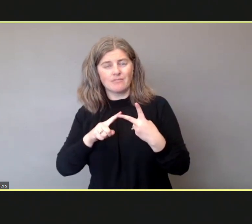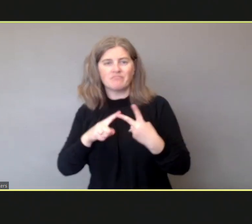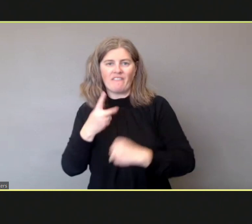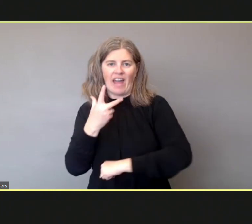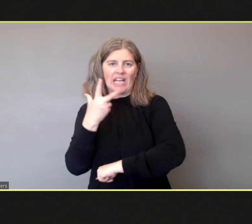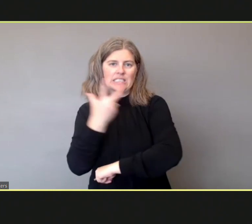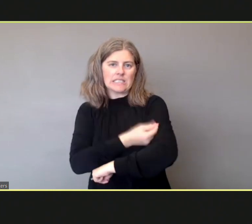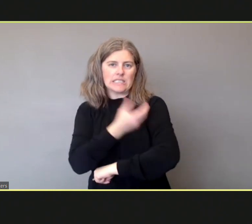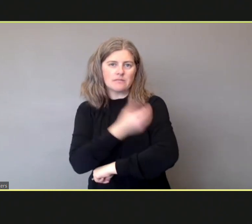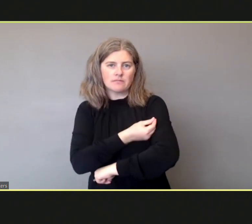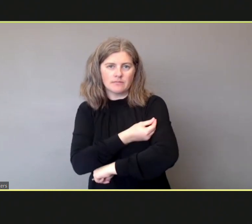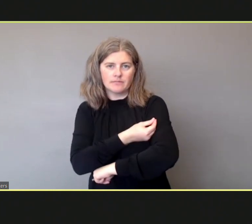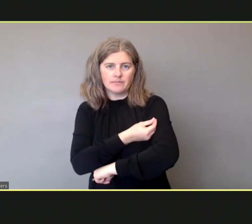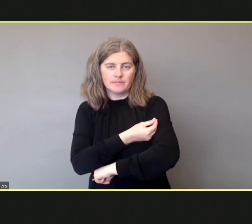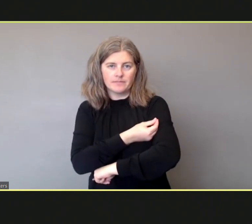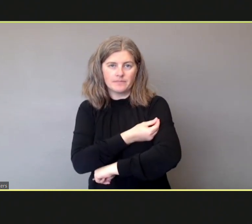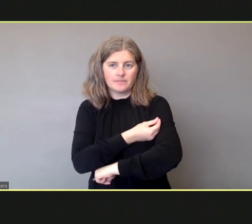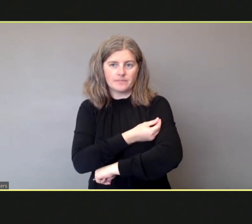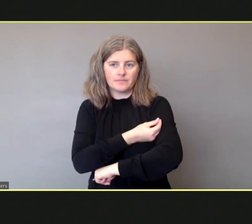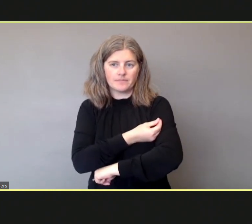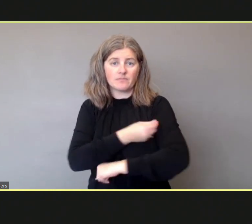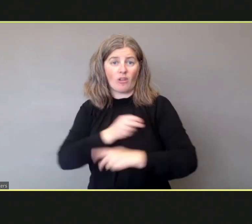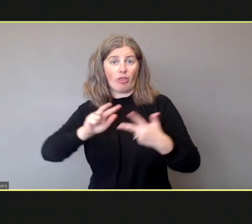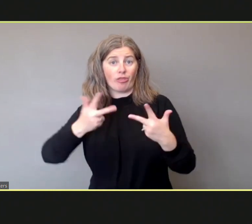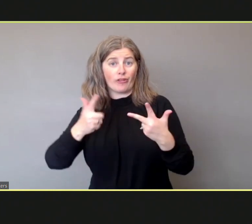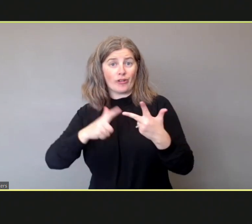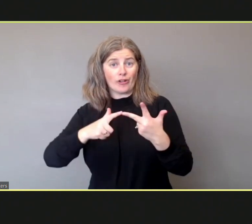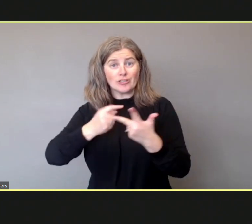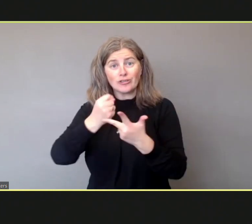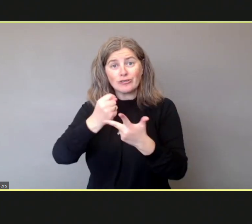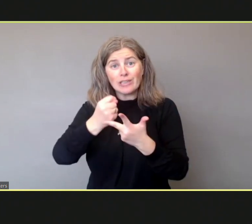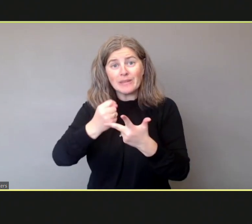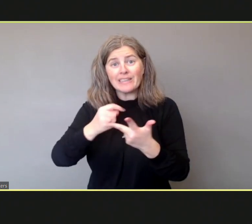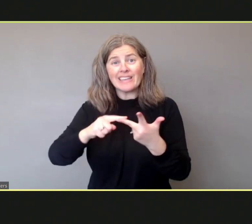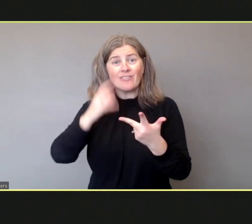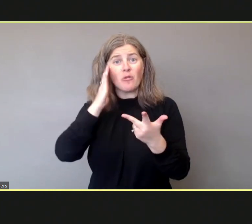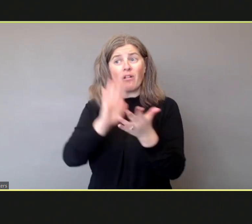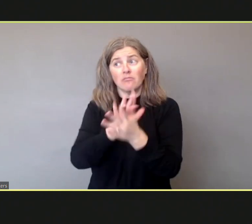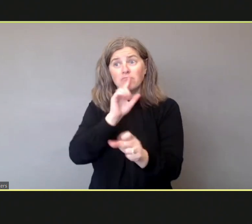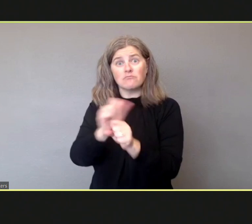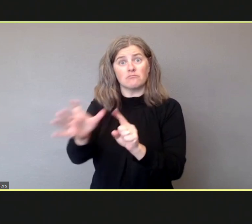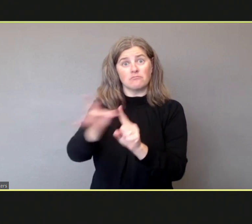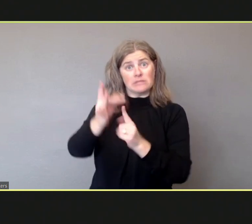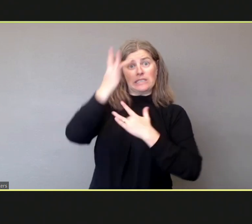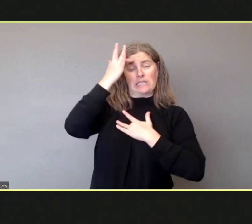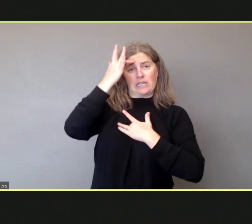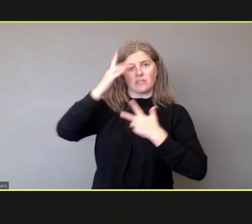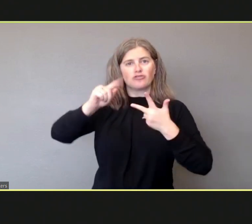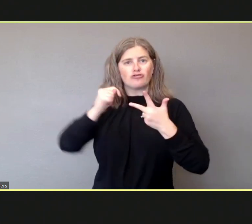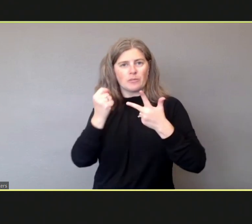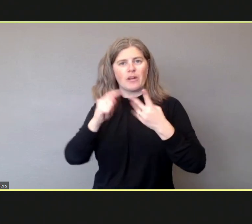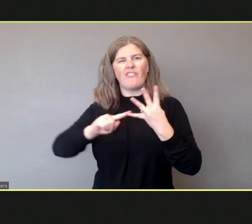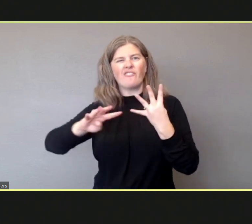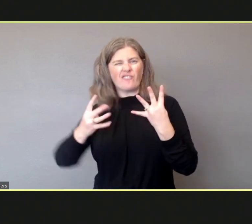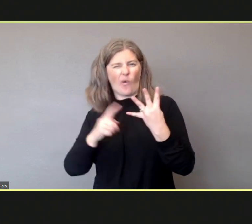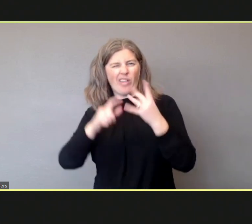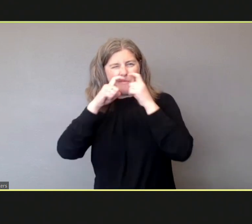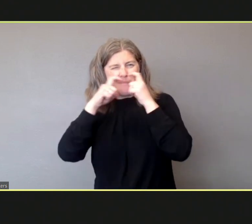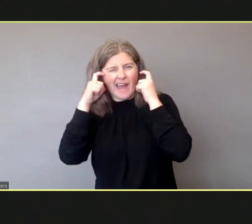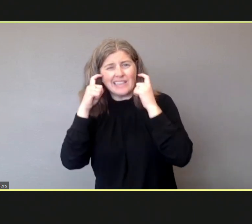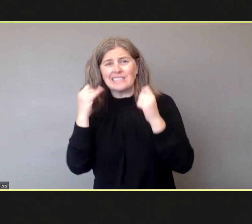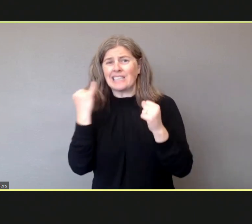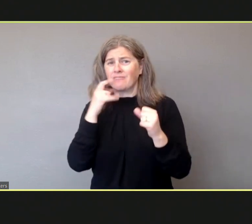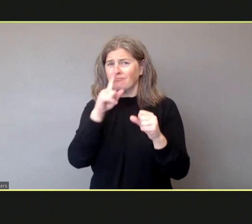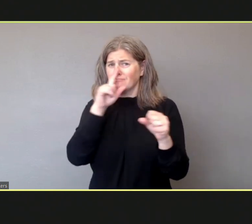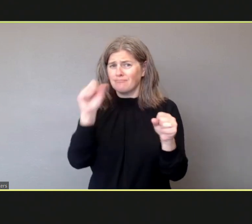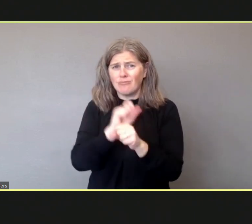vaccine. The third one is treatment if you get sick. Fourth one, mask. But if you're strictly